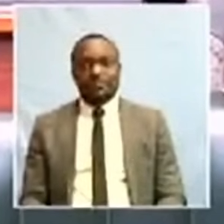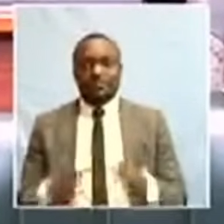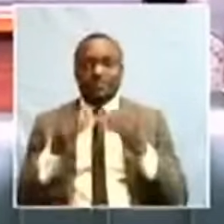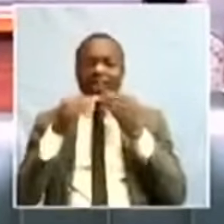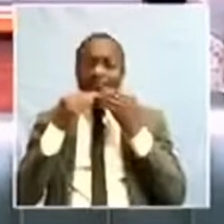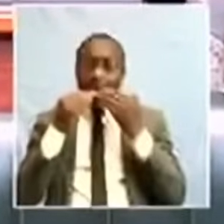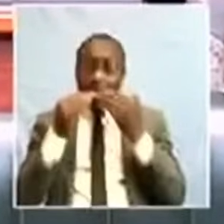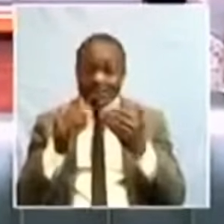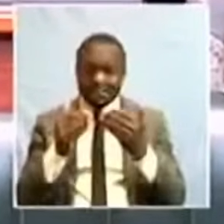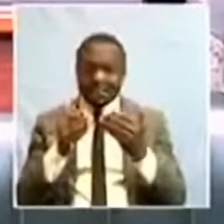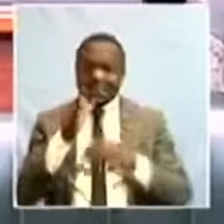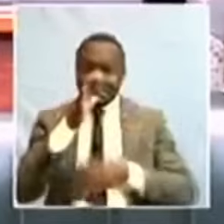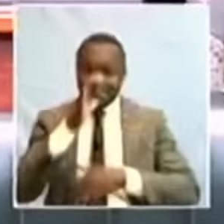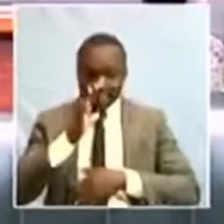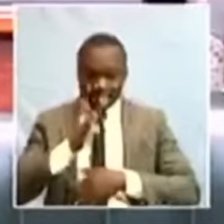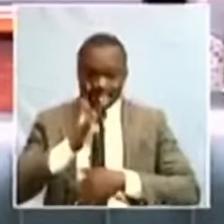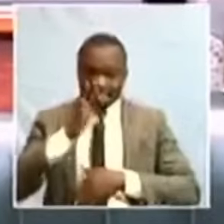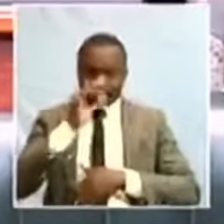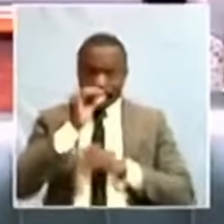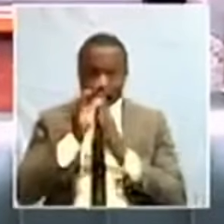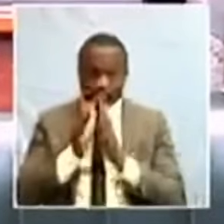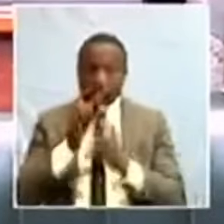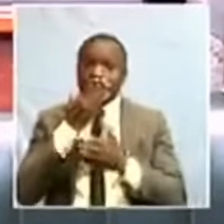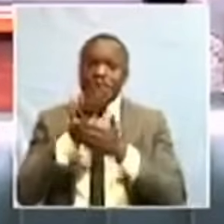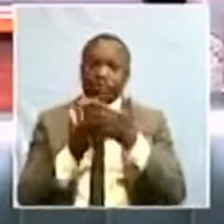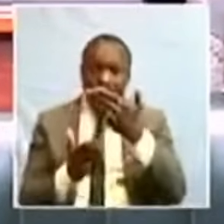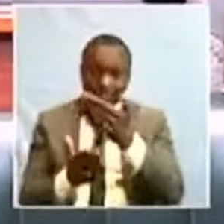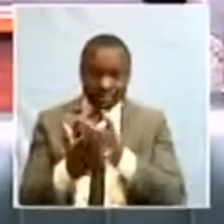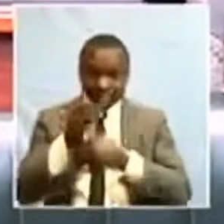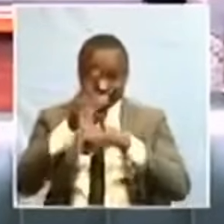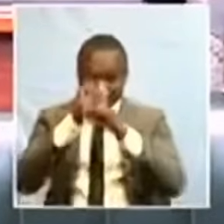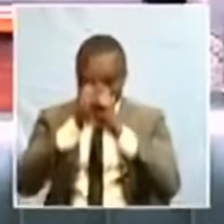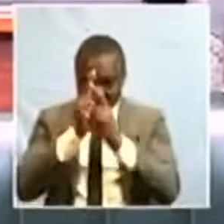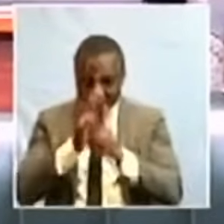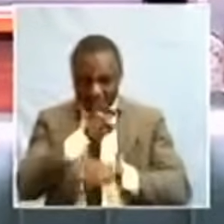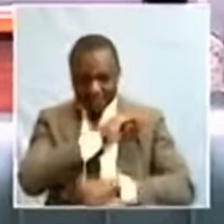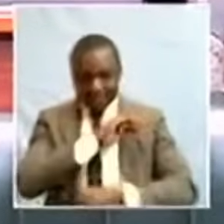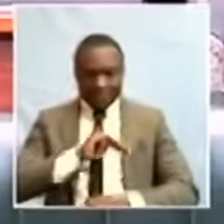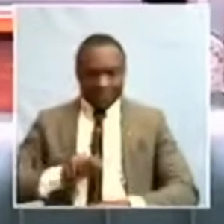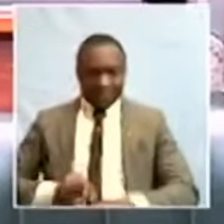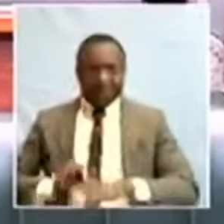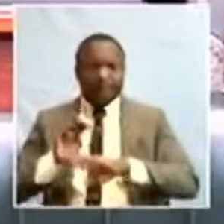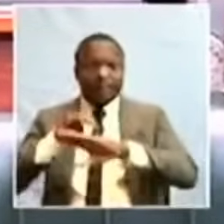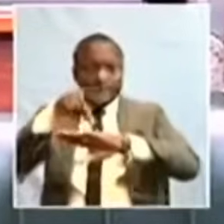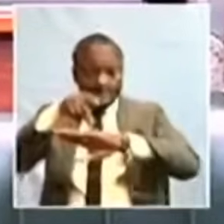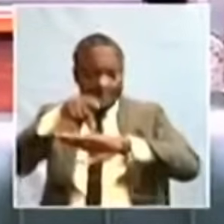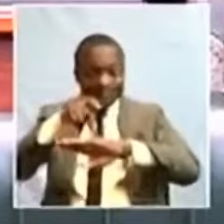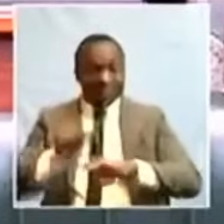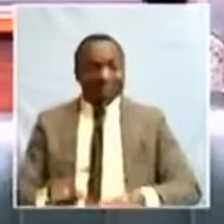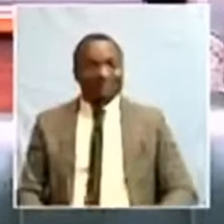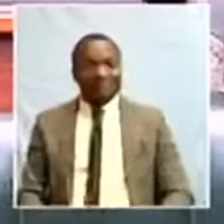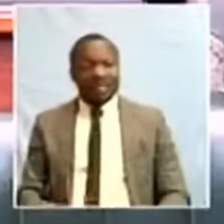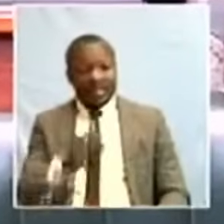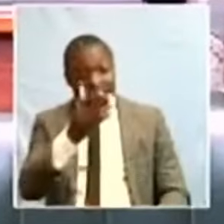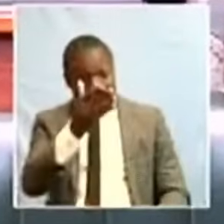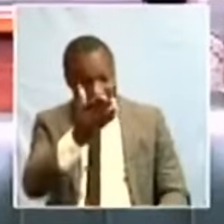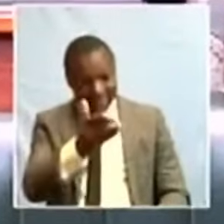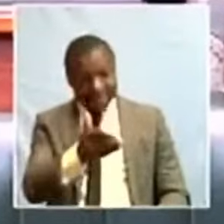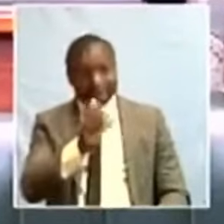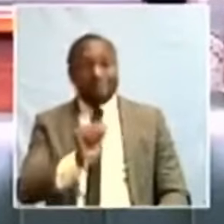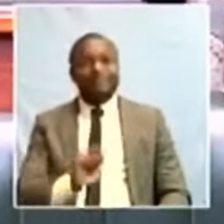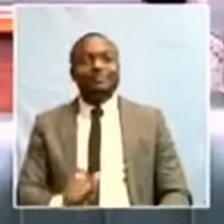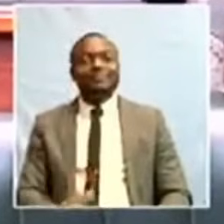Thank you, Madam Speaker, and good morning, Honorable Member for Pika, for that